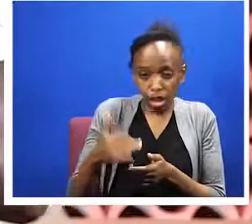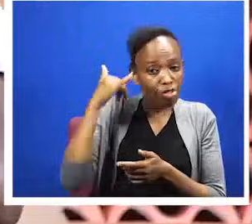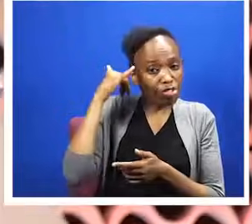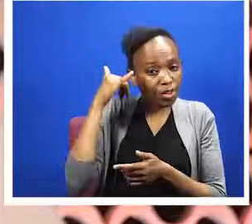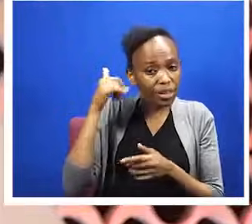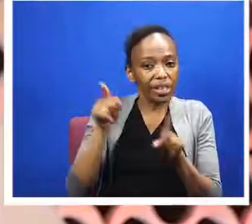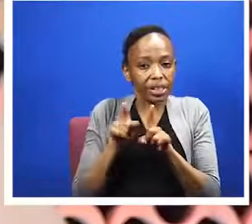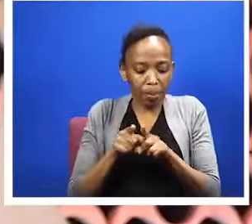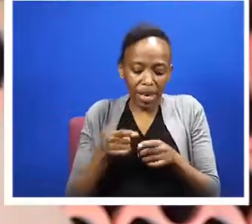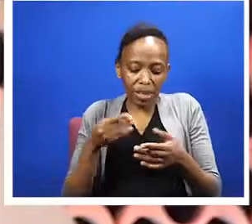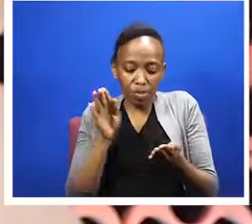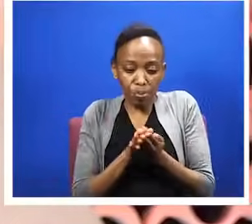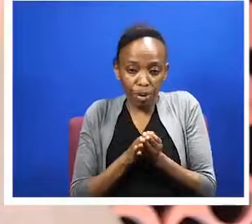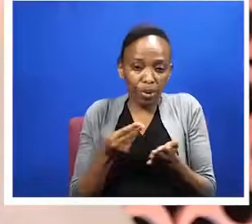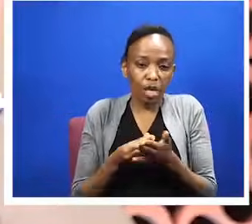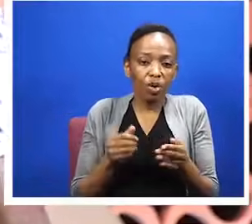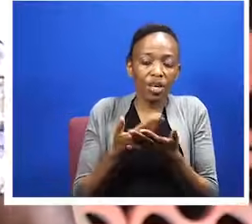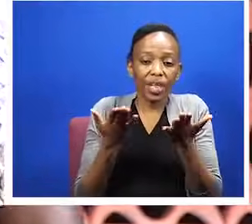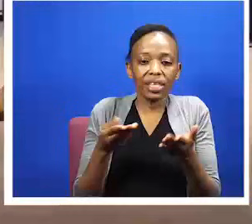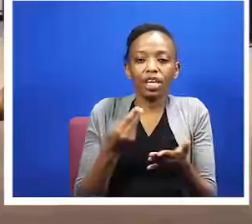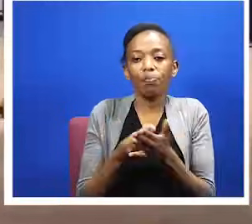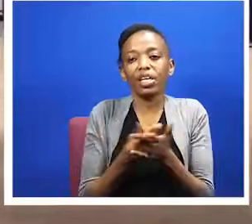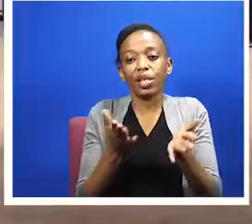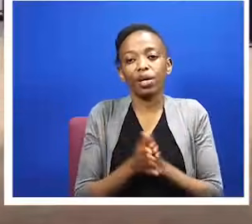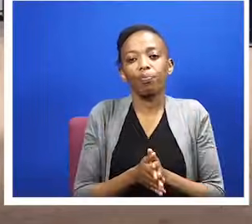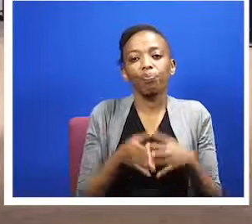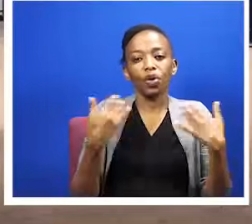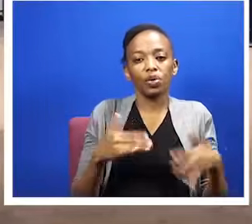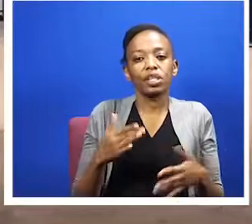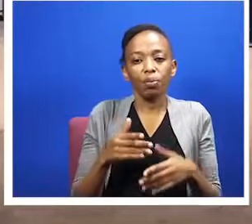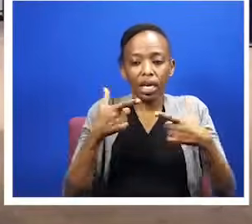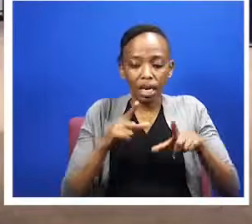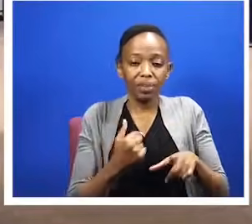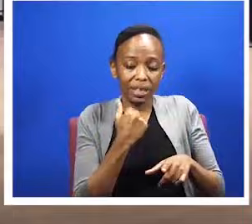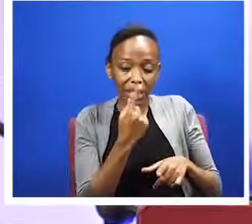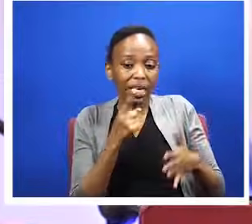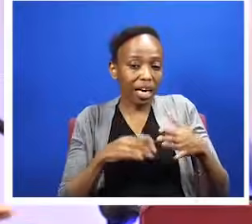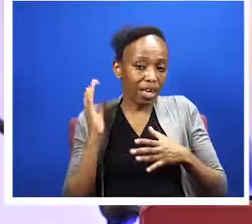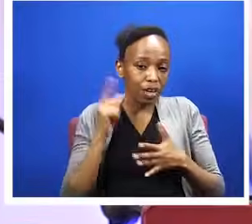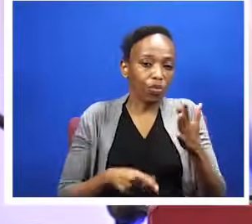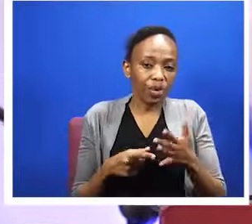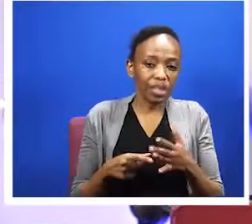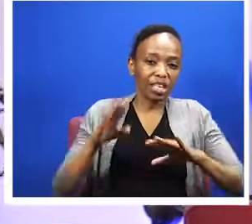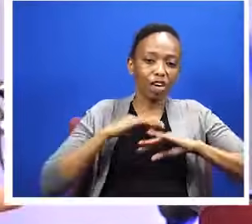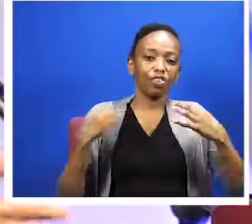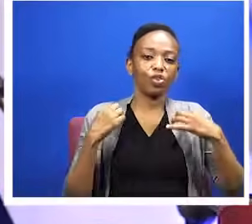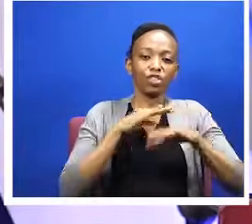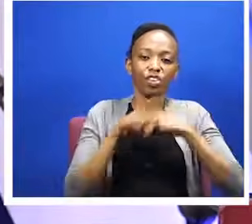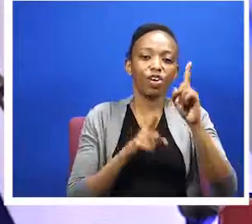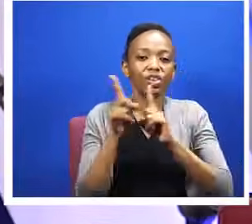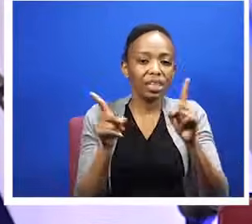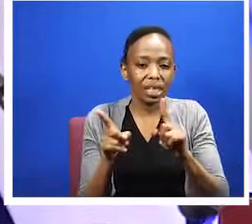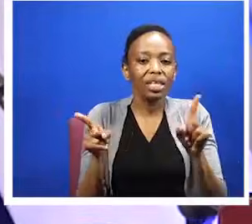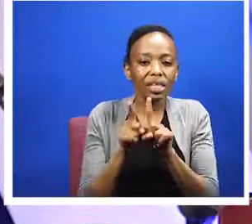my wallet with documents and some cash. Awesome. Let me tell you what I carried. I carried enough clothes for the whole journey.